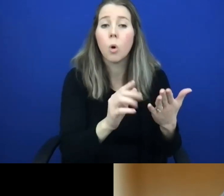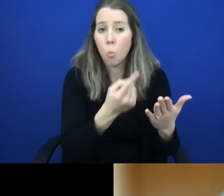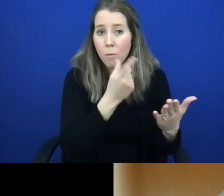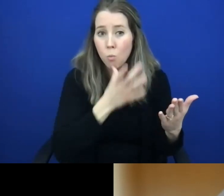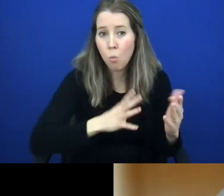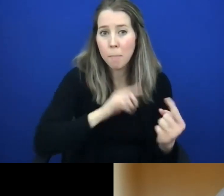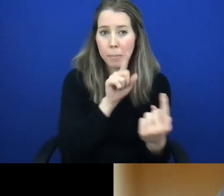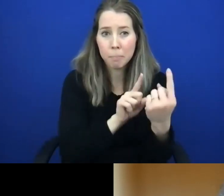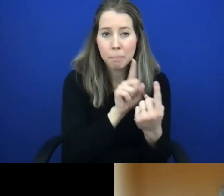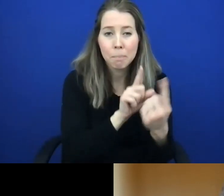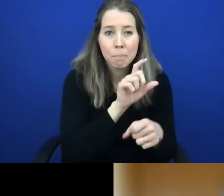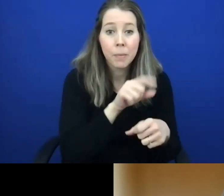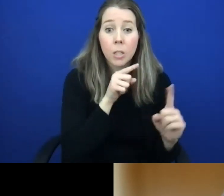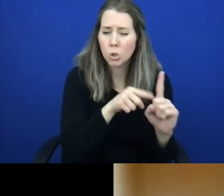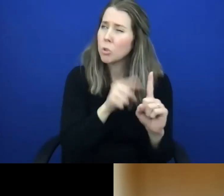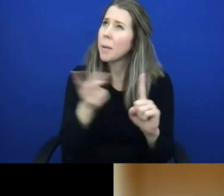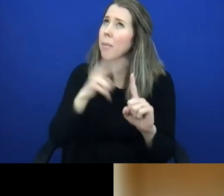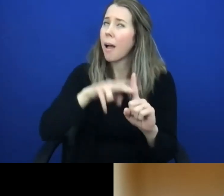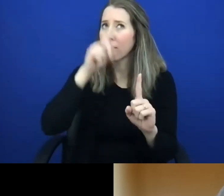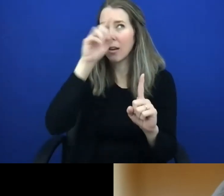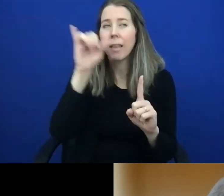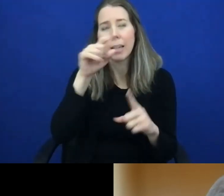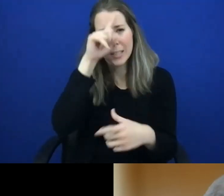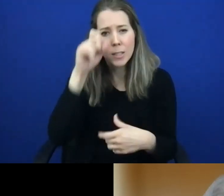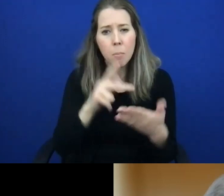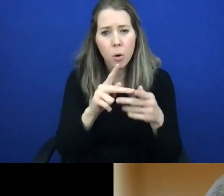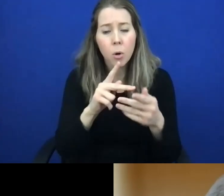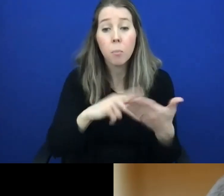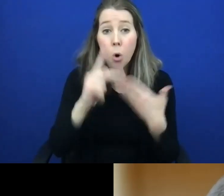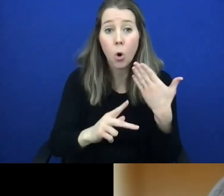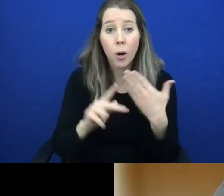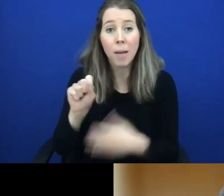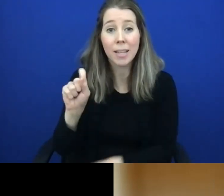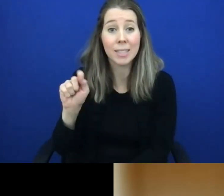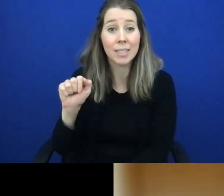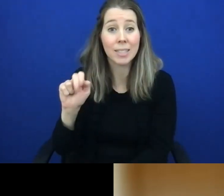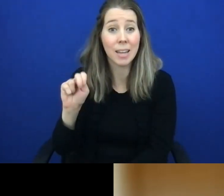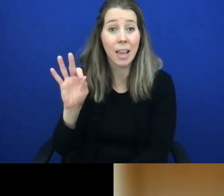was applying for a kind of a summer program at Stanford University.